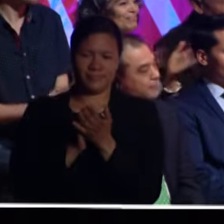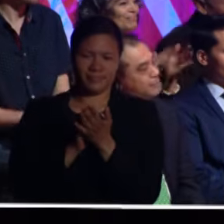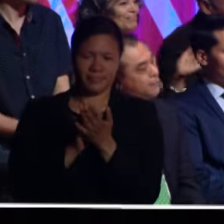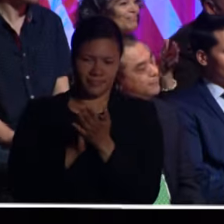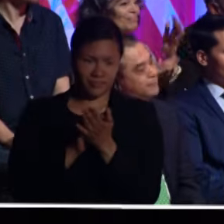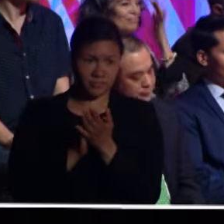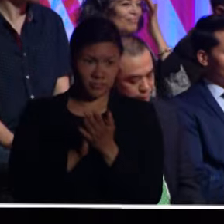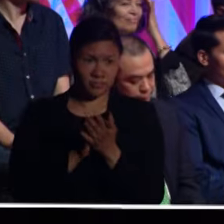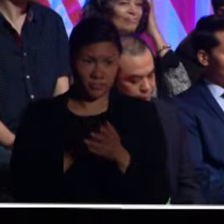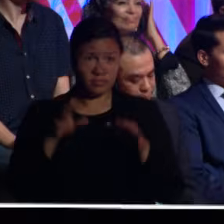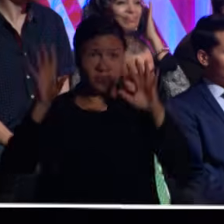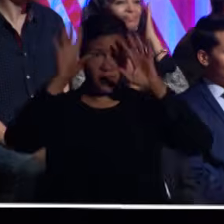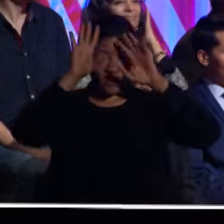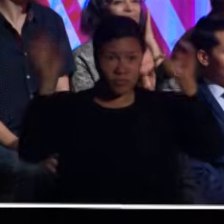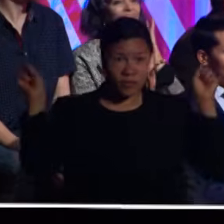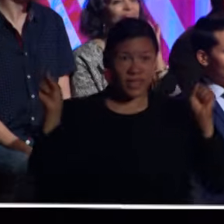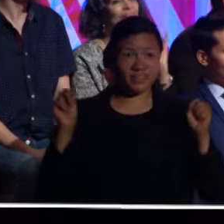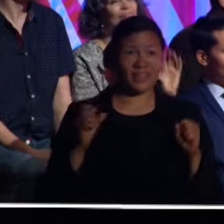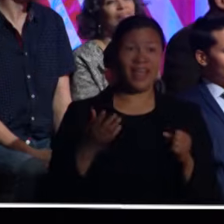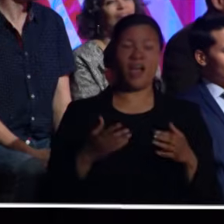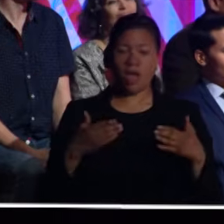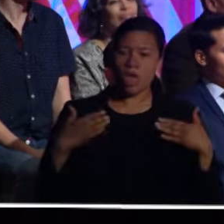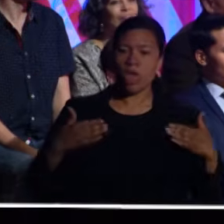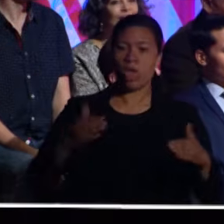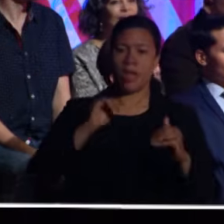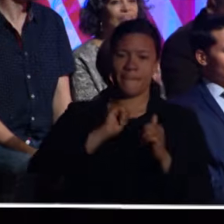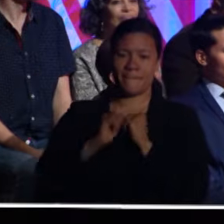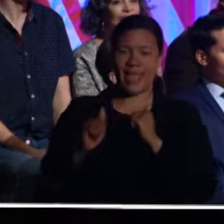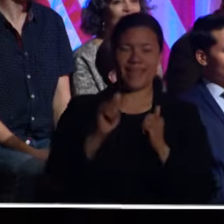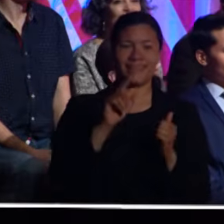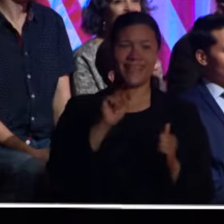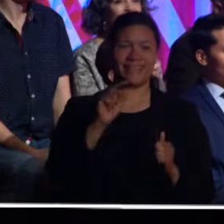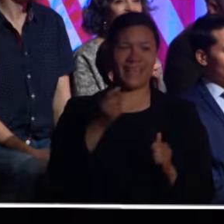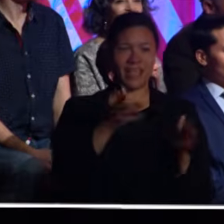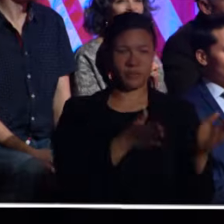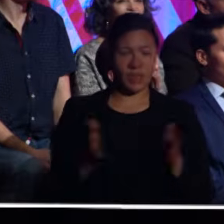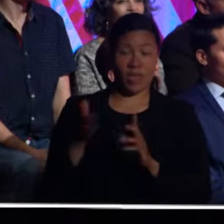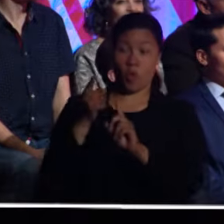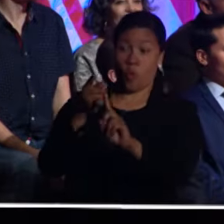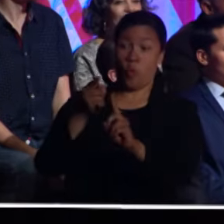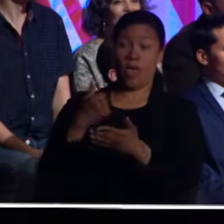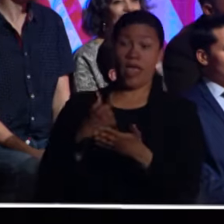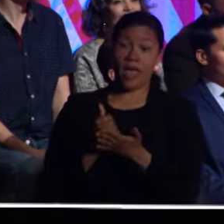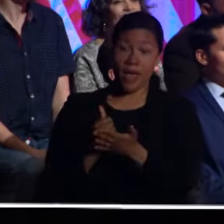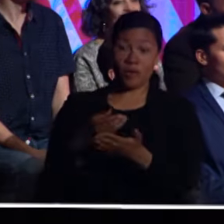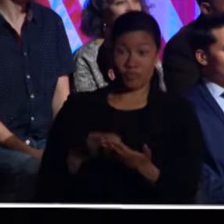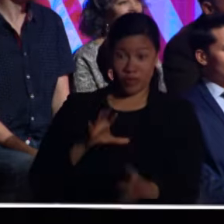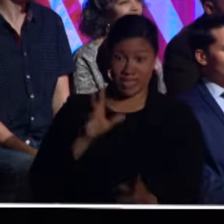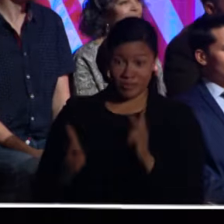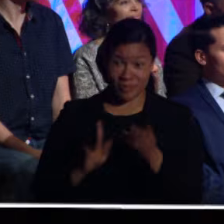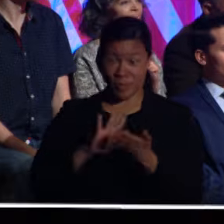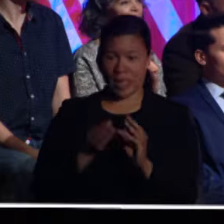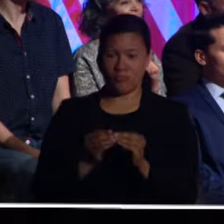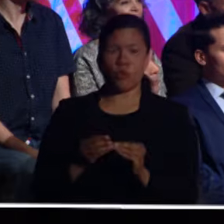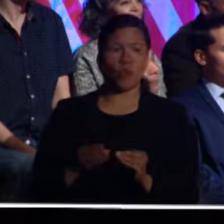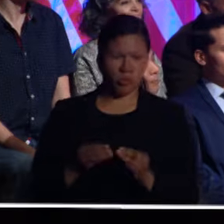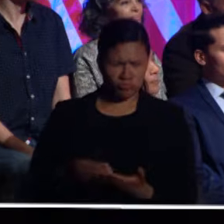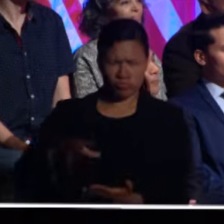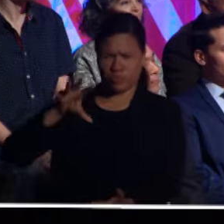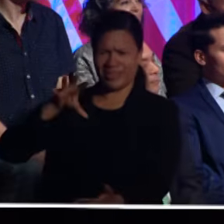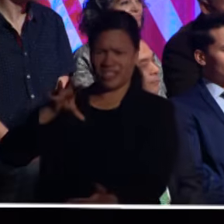When the president pushed and passed a tax plan that was designed to help the rich get richer while diverting funding from